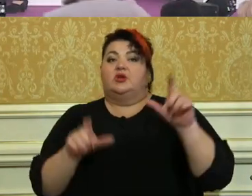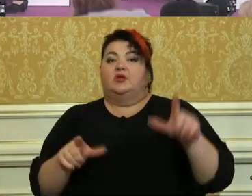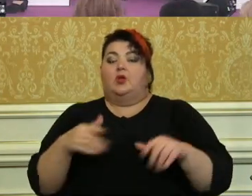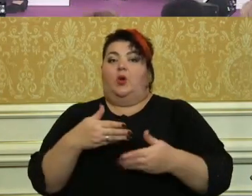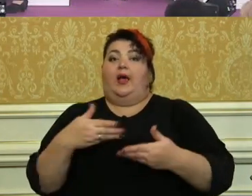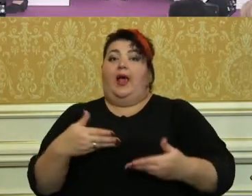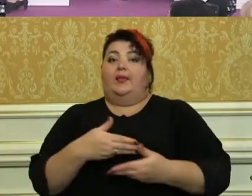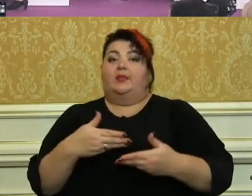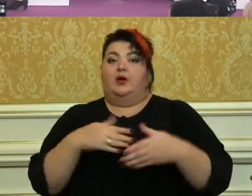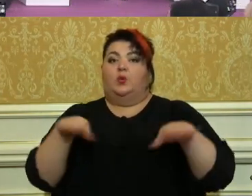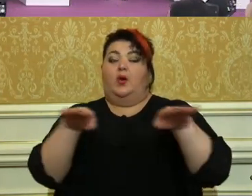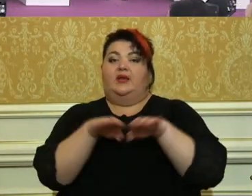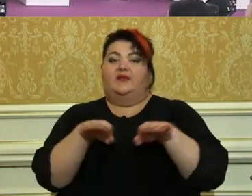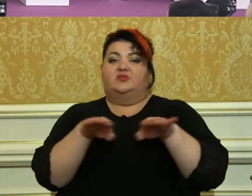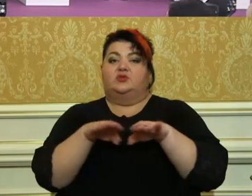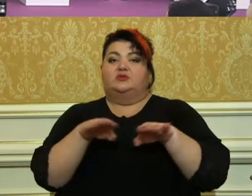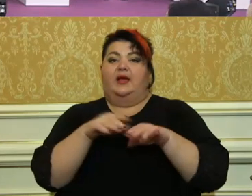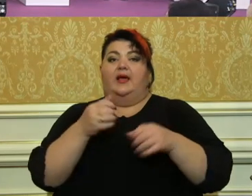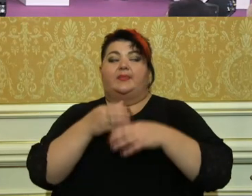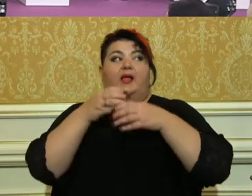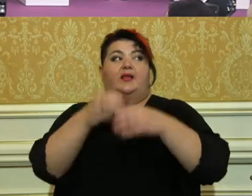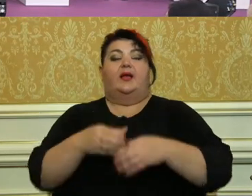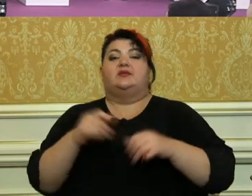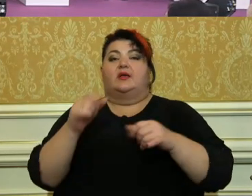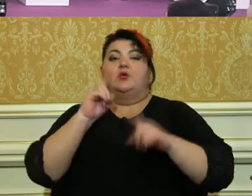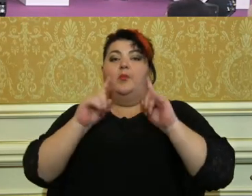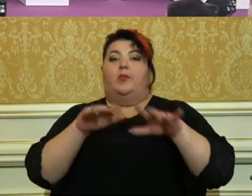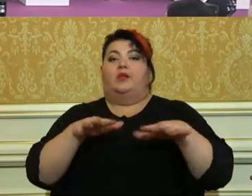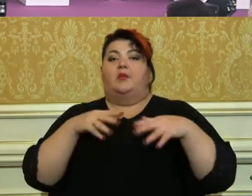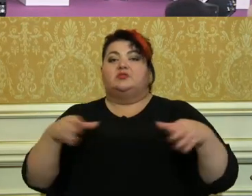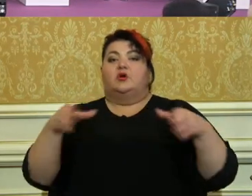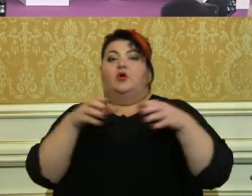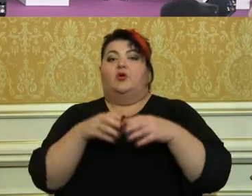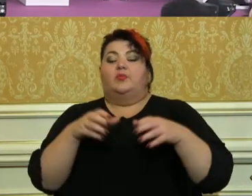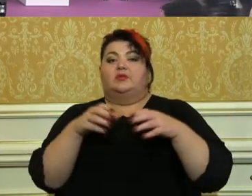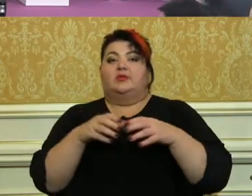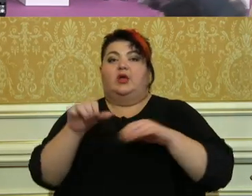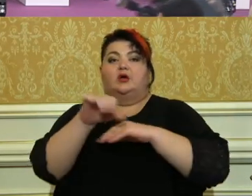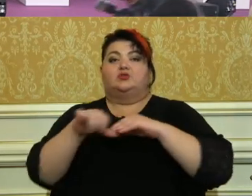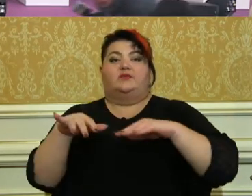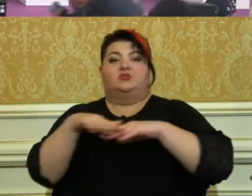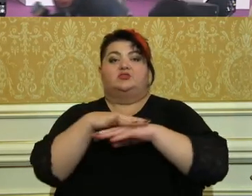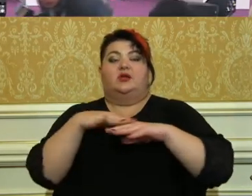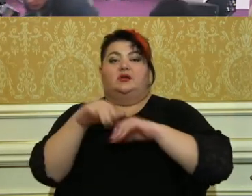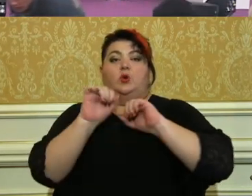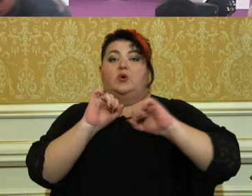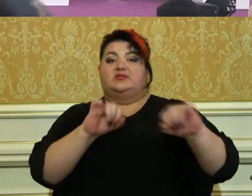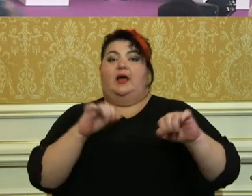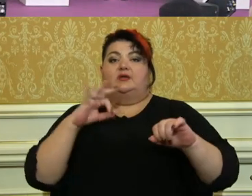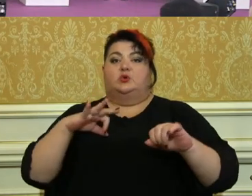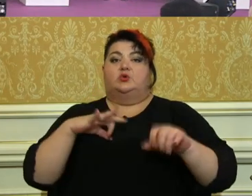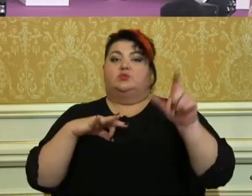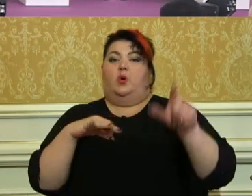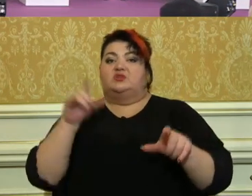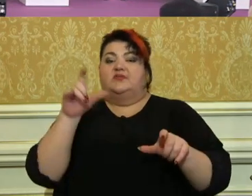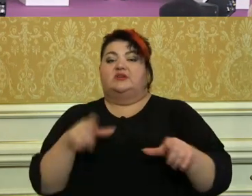Equality. The delegation to the EU-Ukraine Parliamentary Association Committee, the Committee on the Internal Market and Consumer